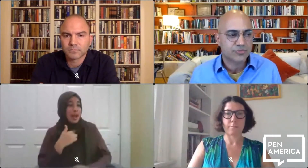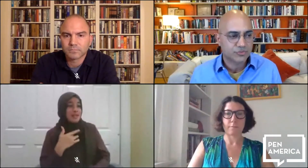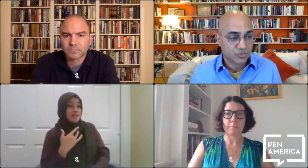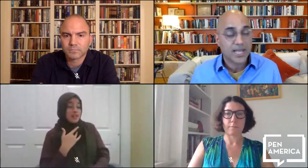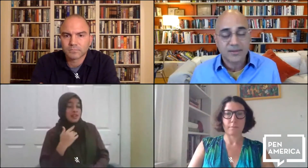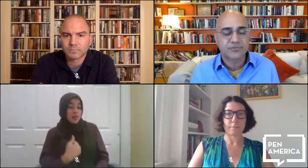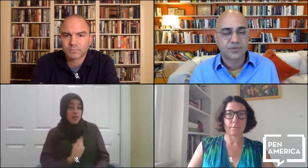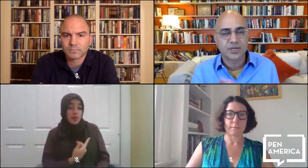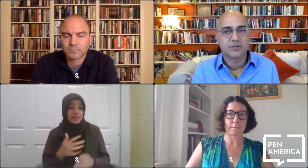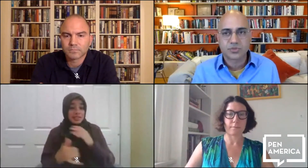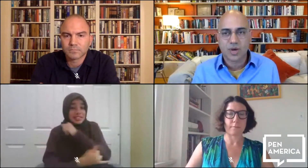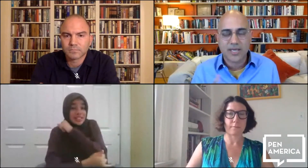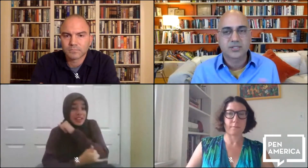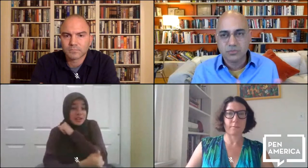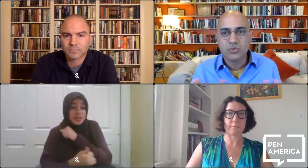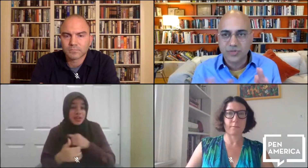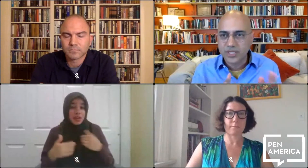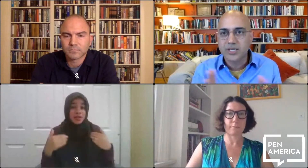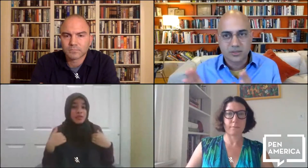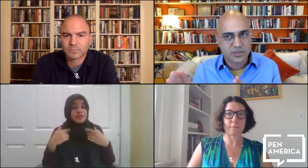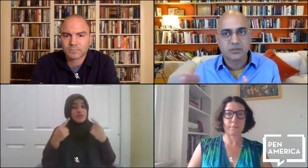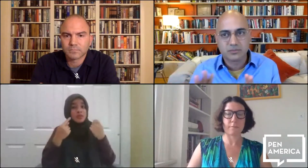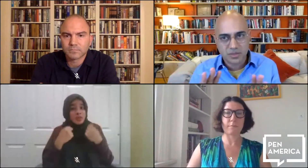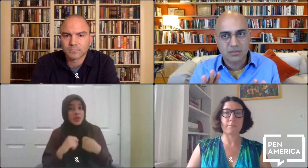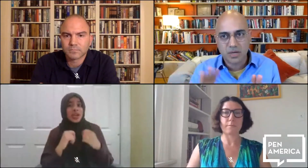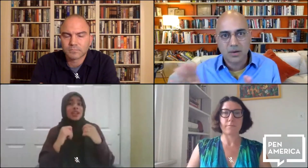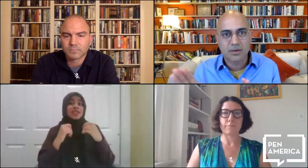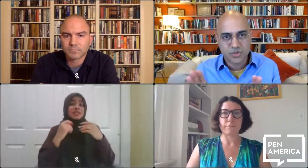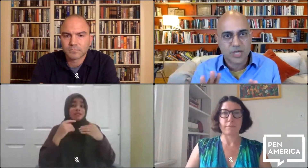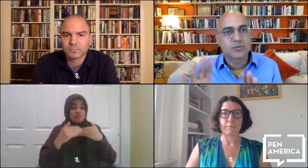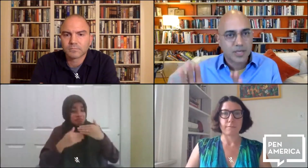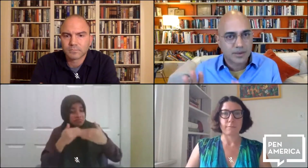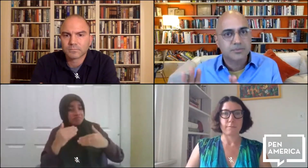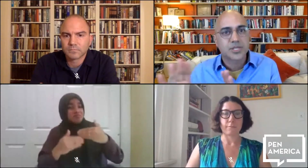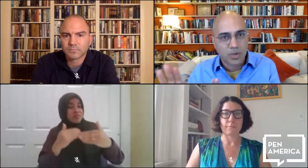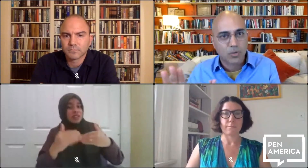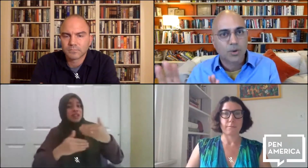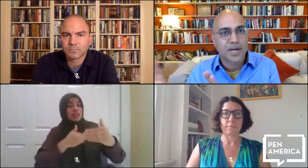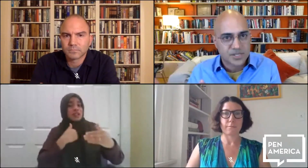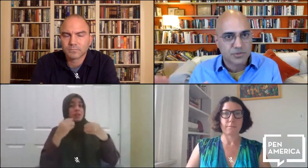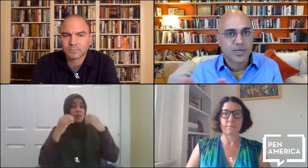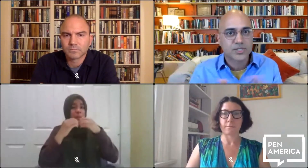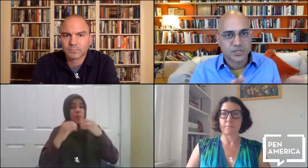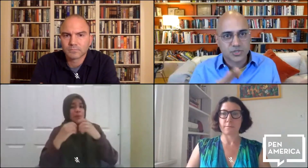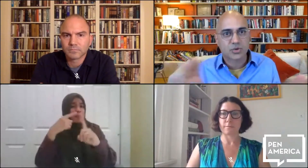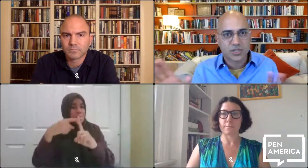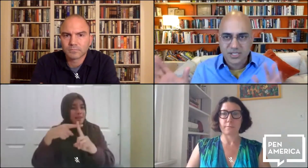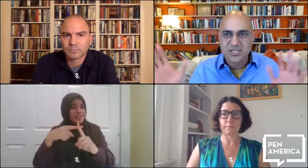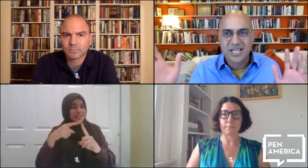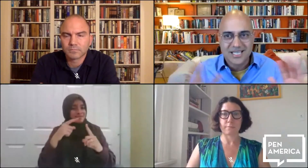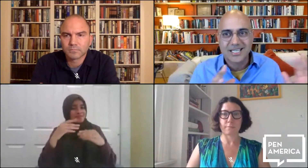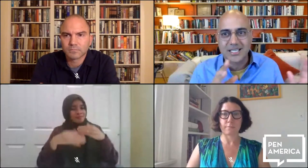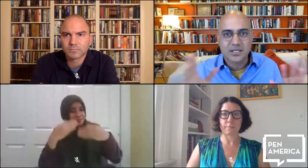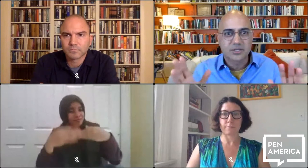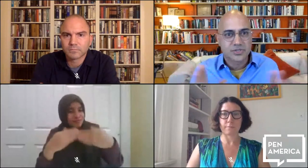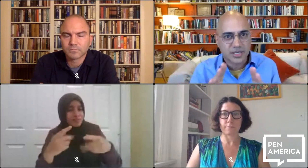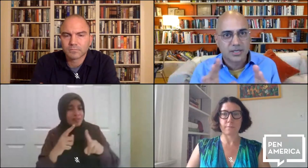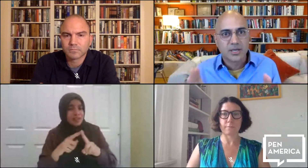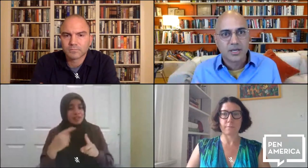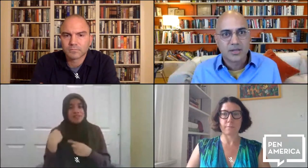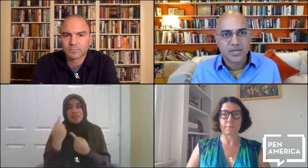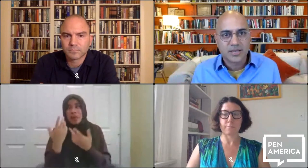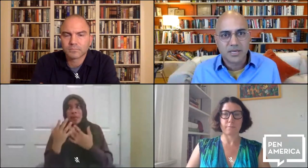have tried to move the needle in generally a somewhat more positive direction historically, at least in the last 80 years